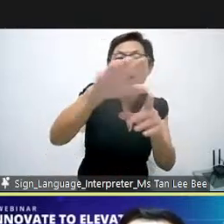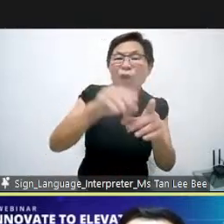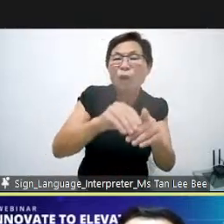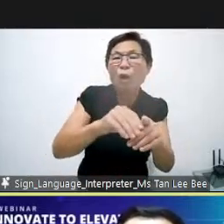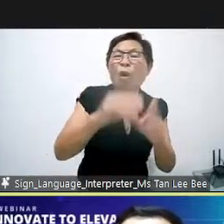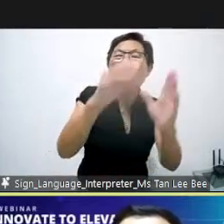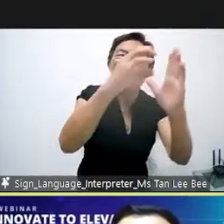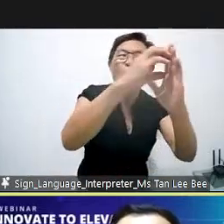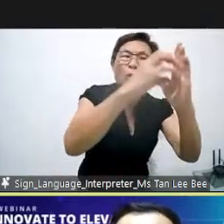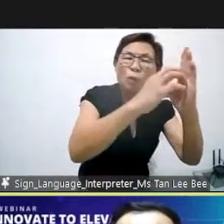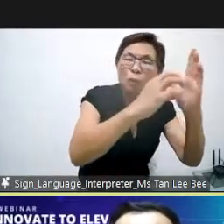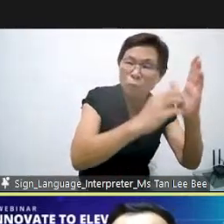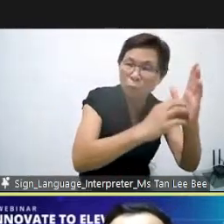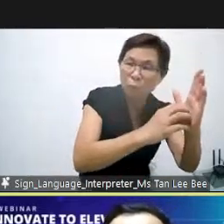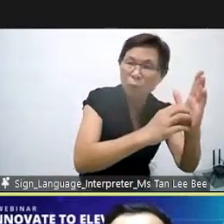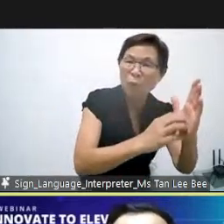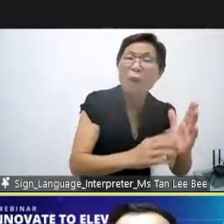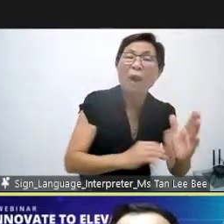that